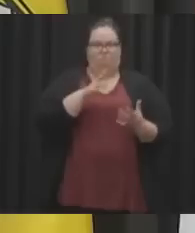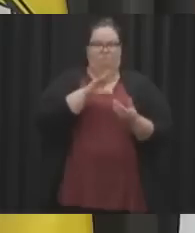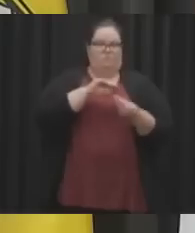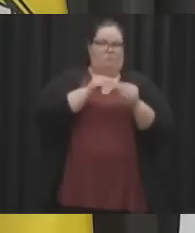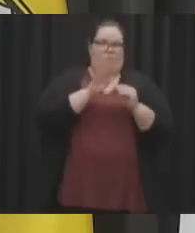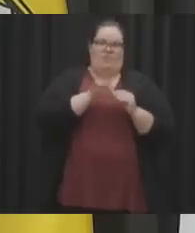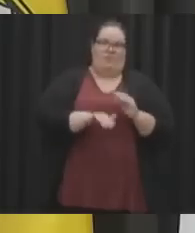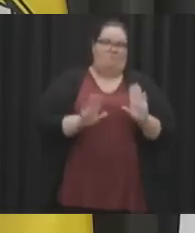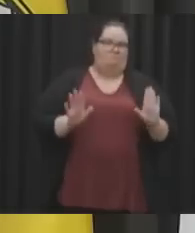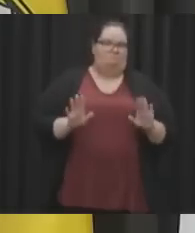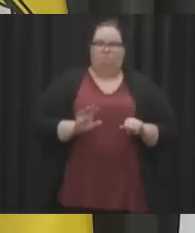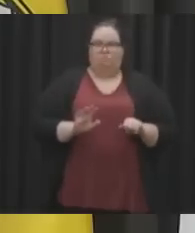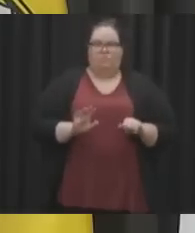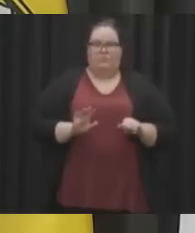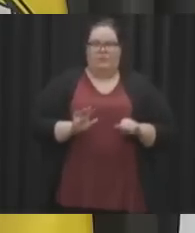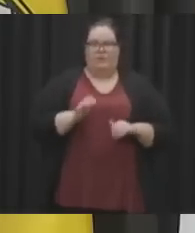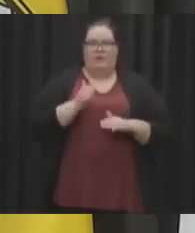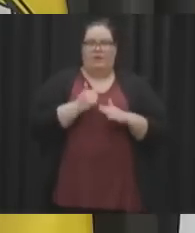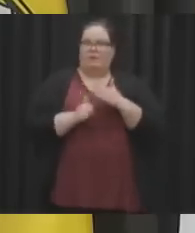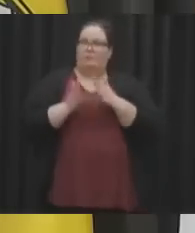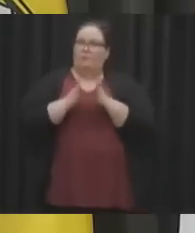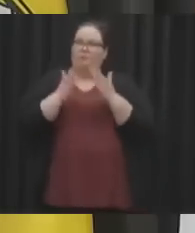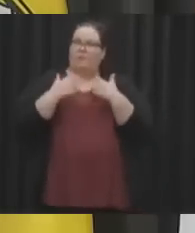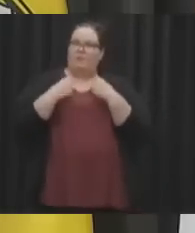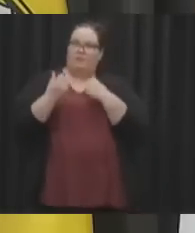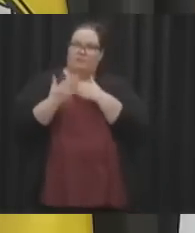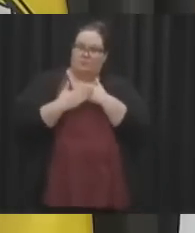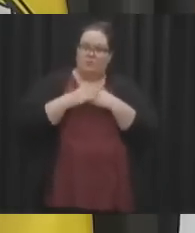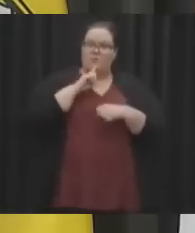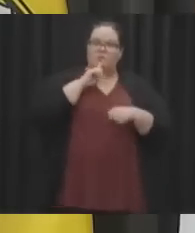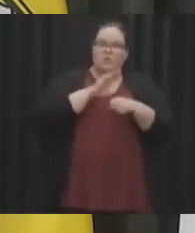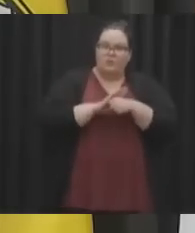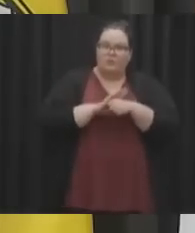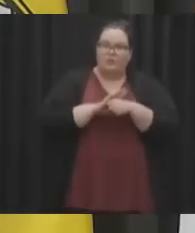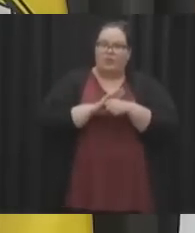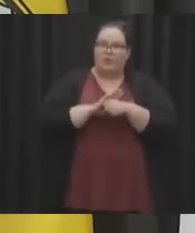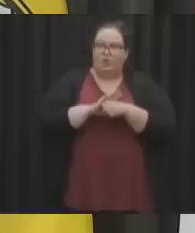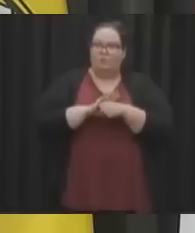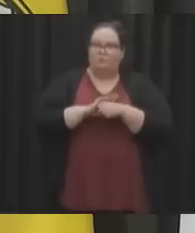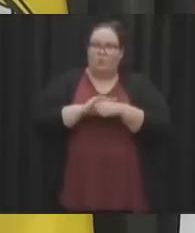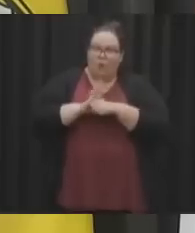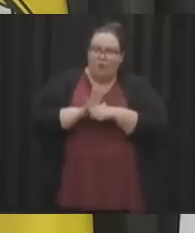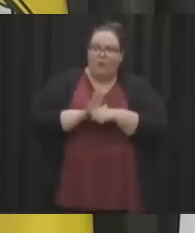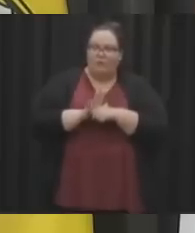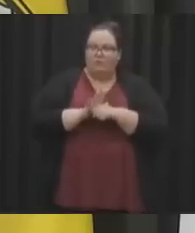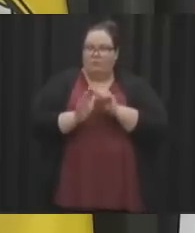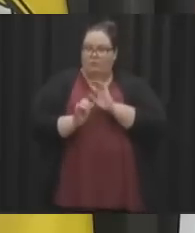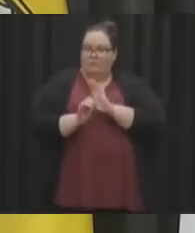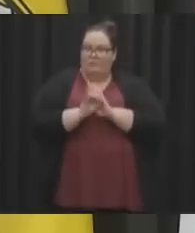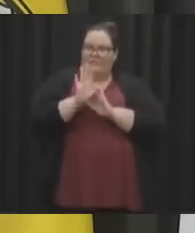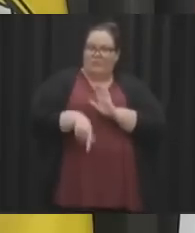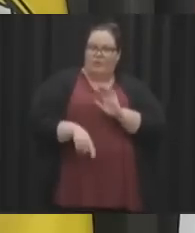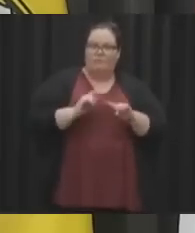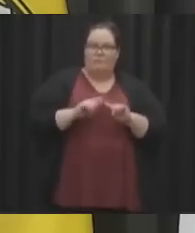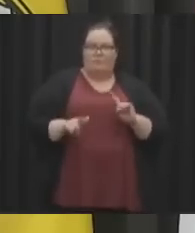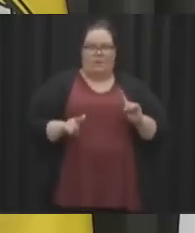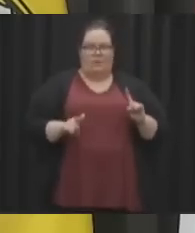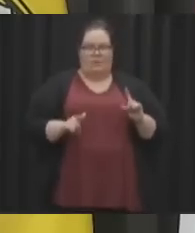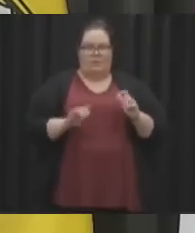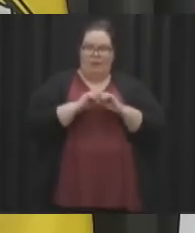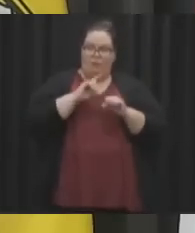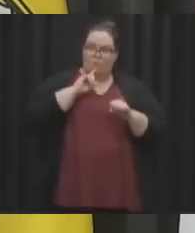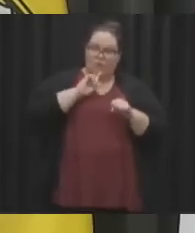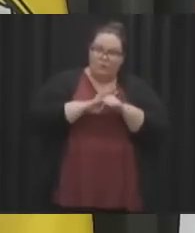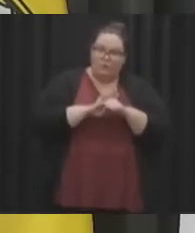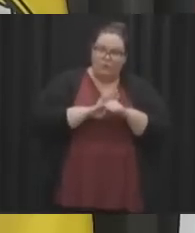sur toutes les investigations. C'est seulement les cas confirmés qu'on peut partager en public pour les raisons de protéger la confidentialité des